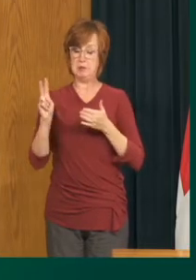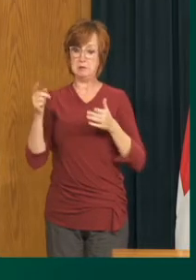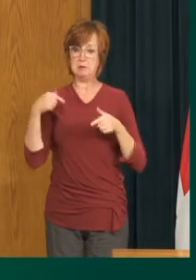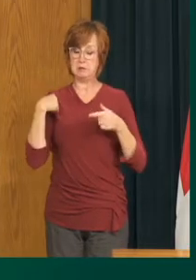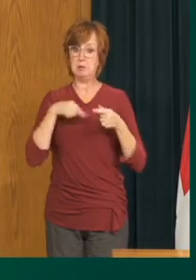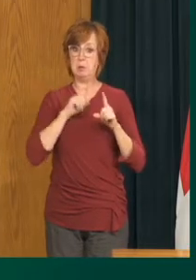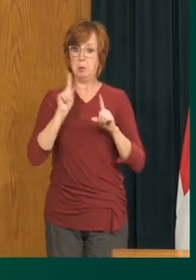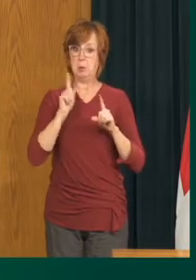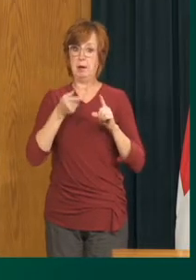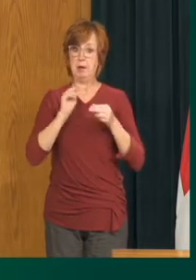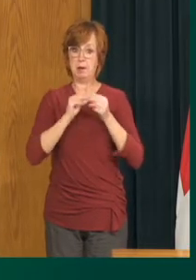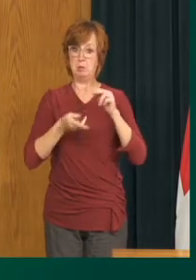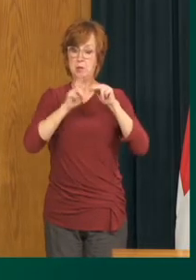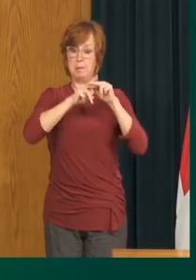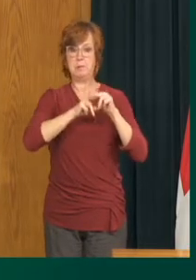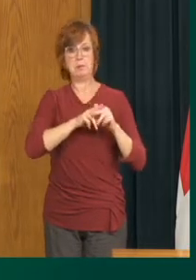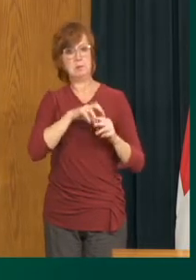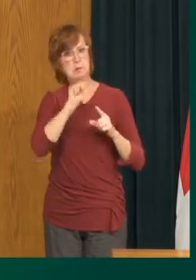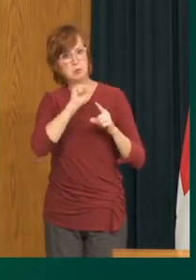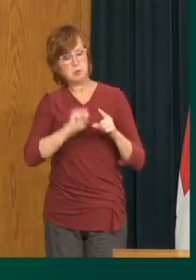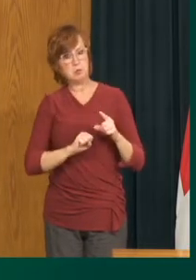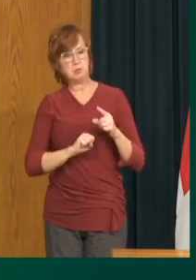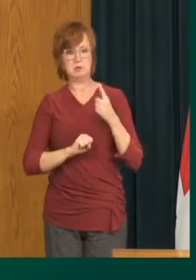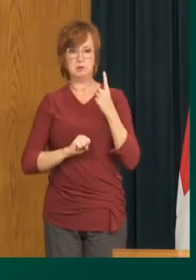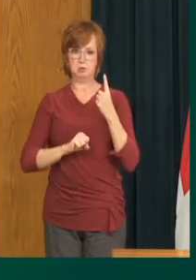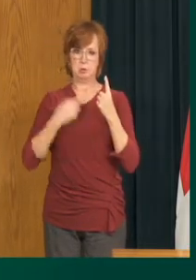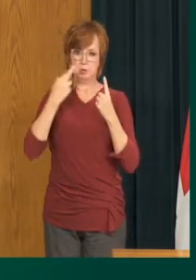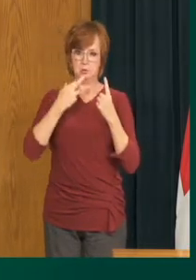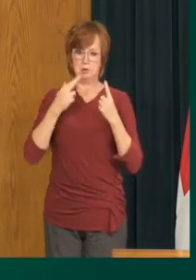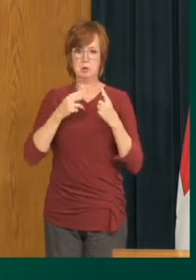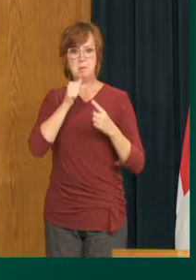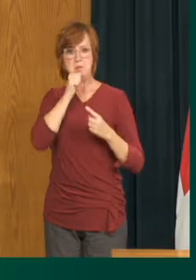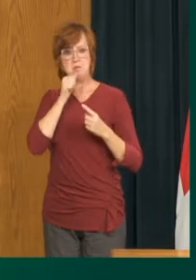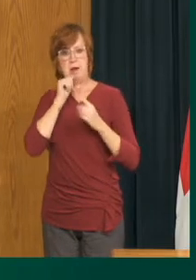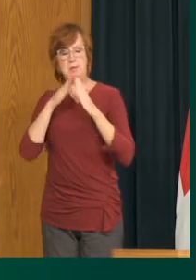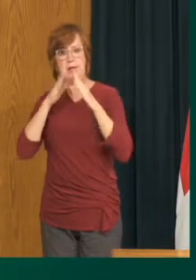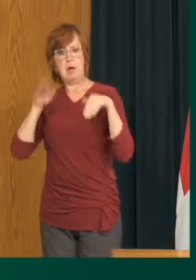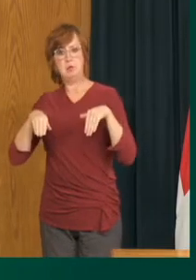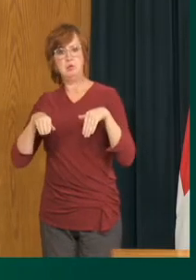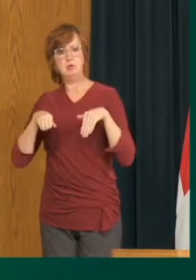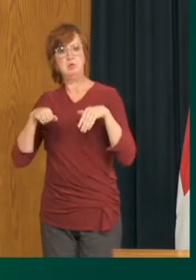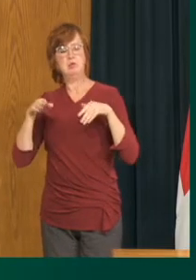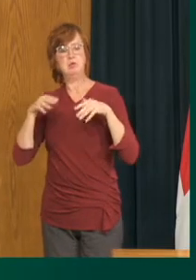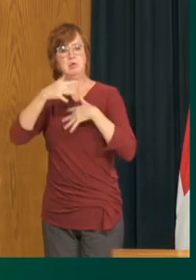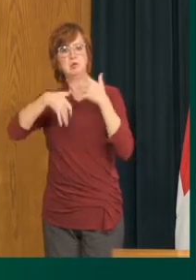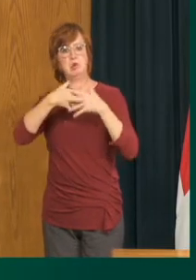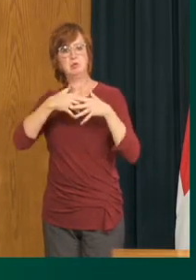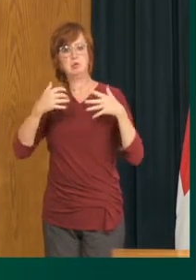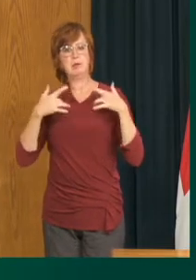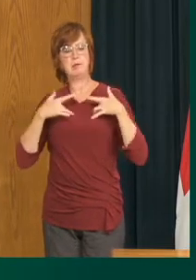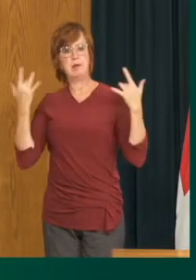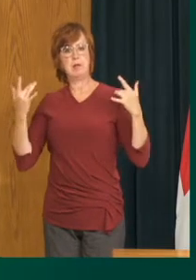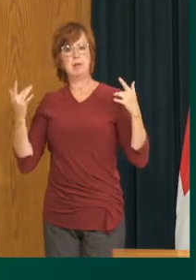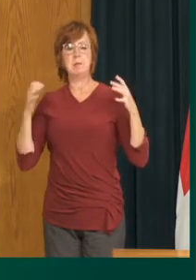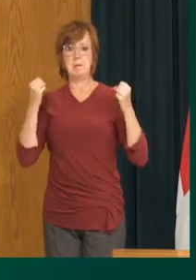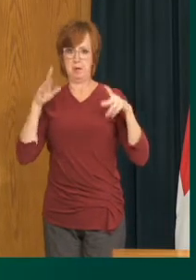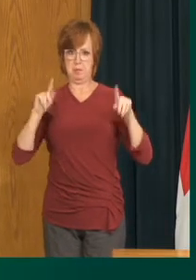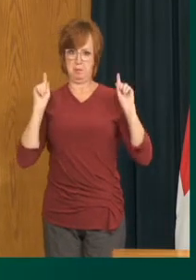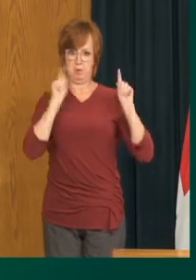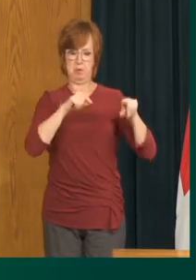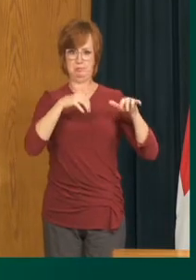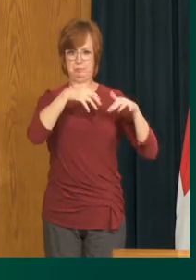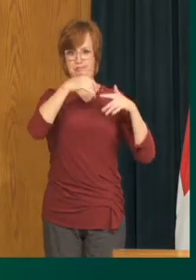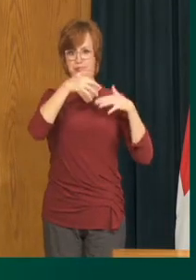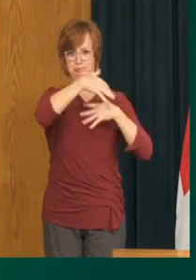in Saskatoon are as a result of one event, a private social gathering that was attended by a number of people. There are